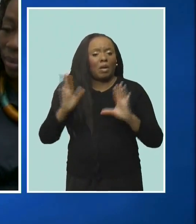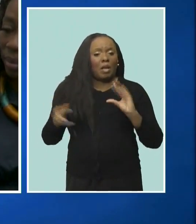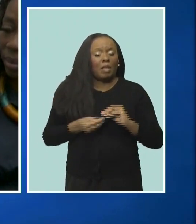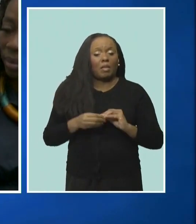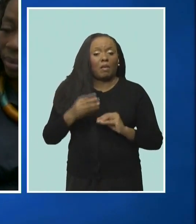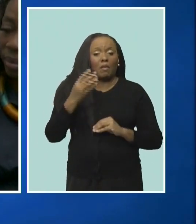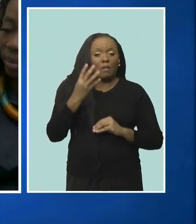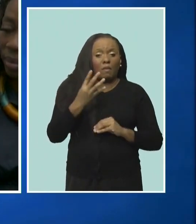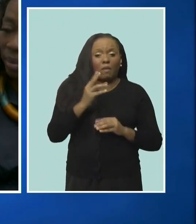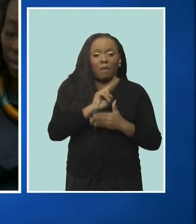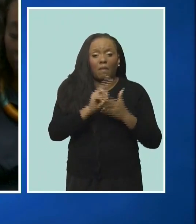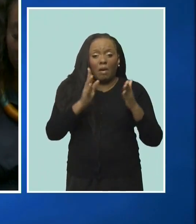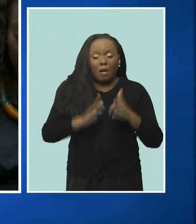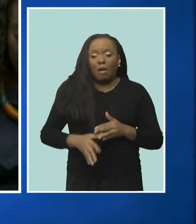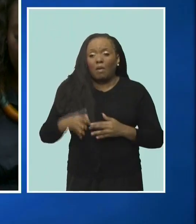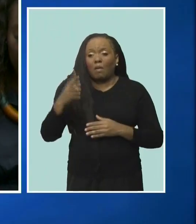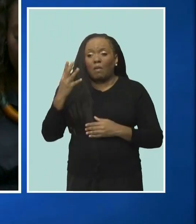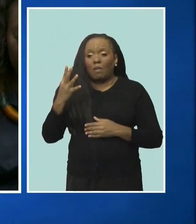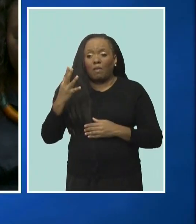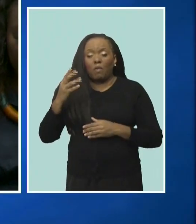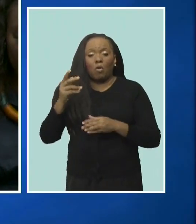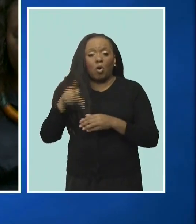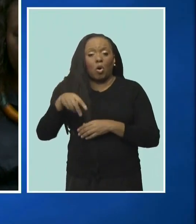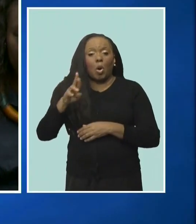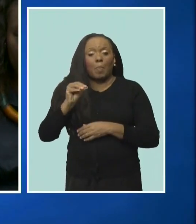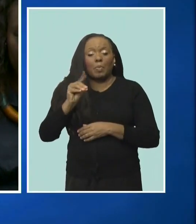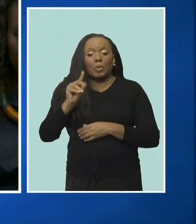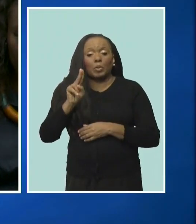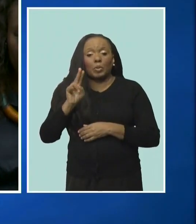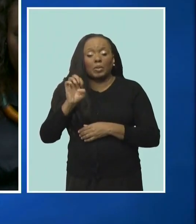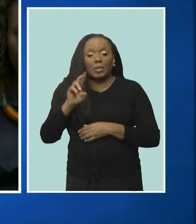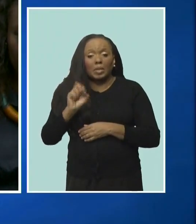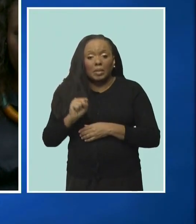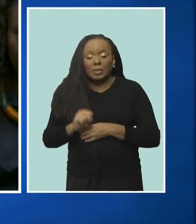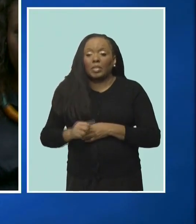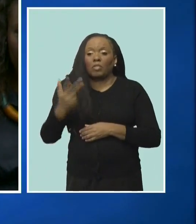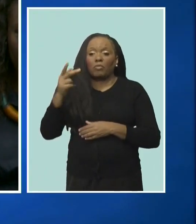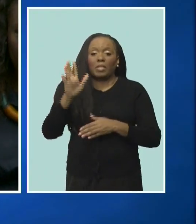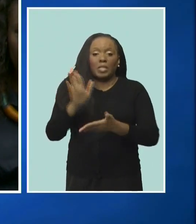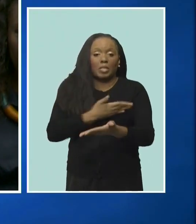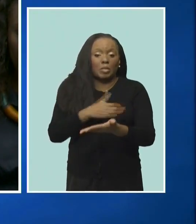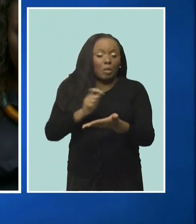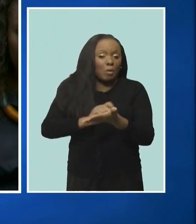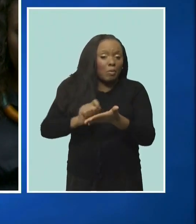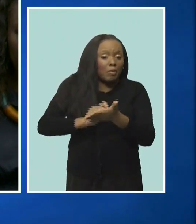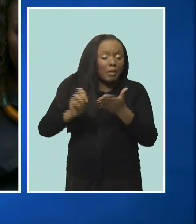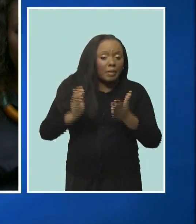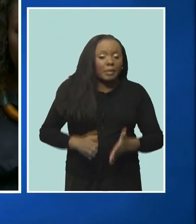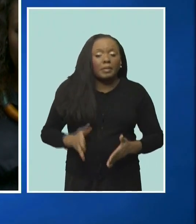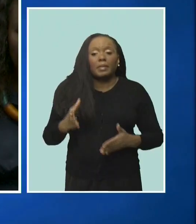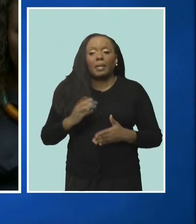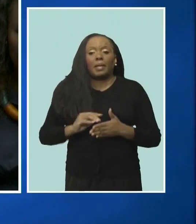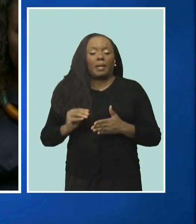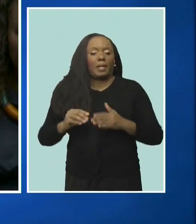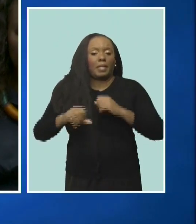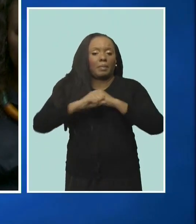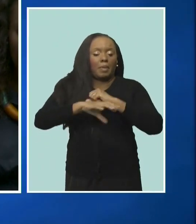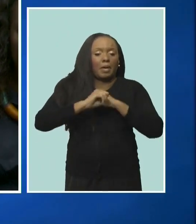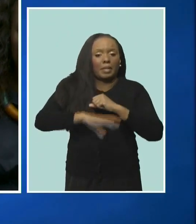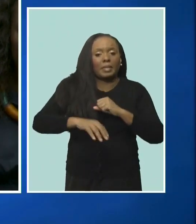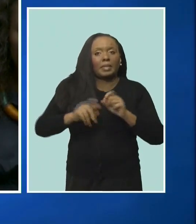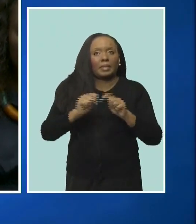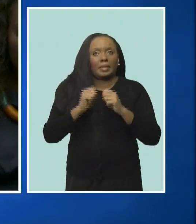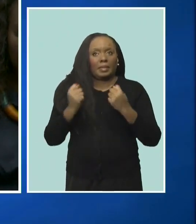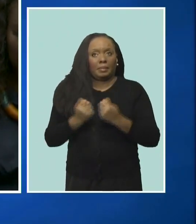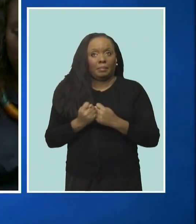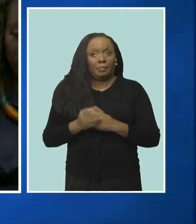videographers, 4 producers, 1 international, 3 songwriters, and the marketing team. So where culture